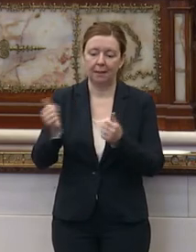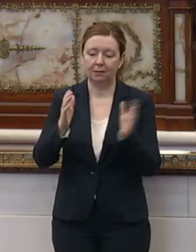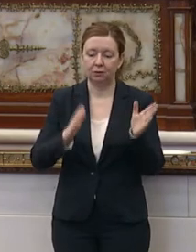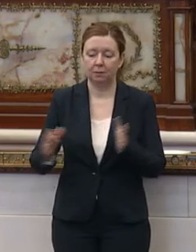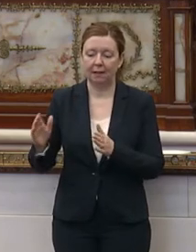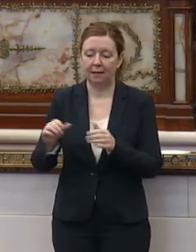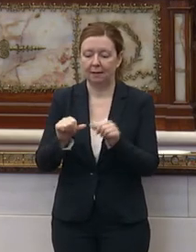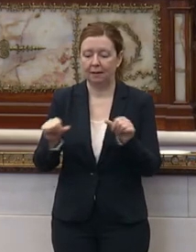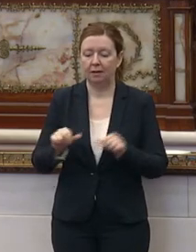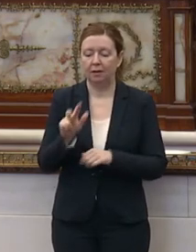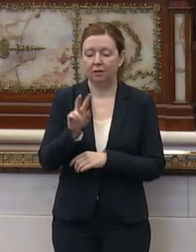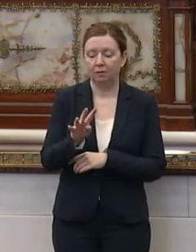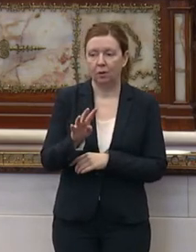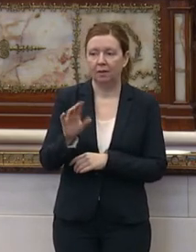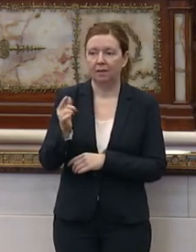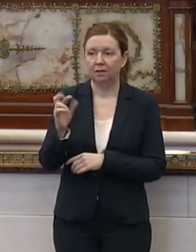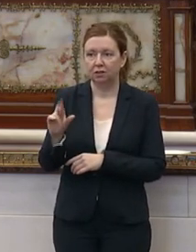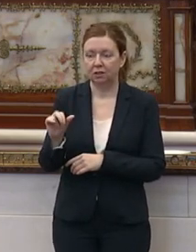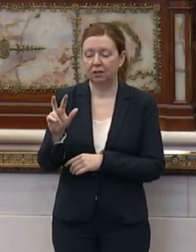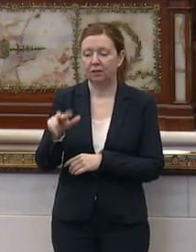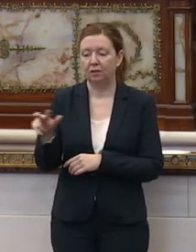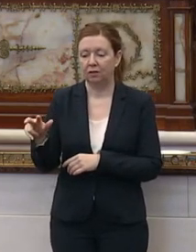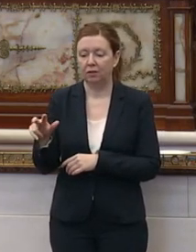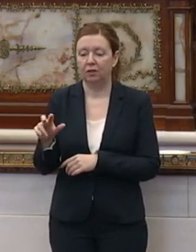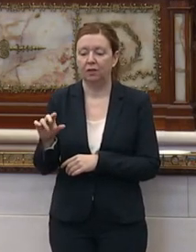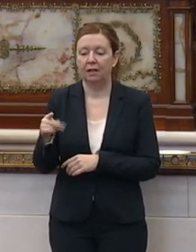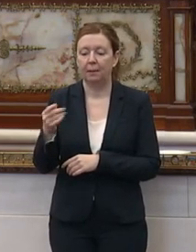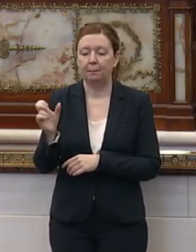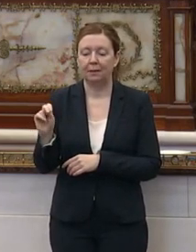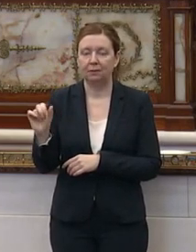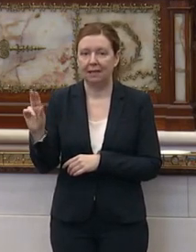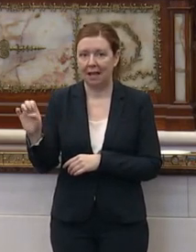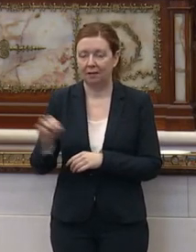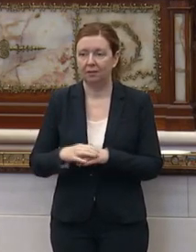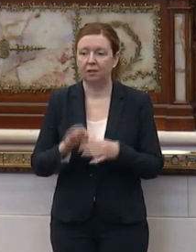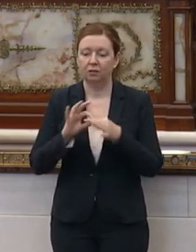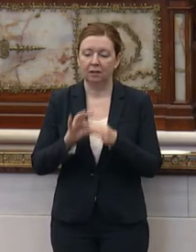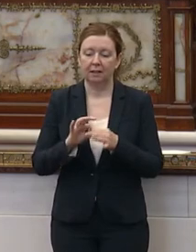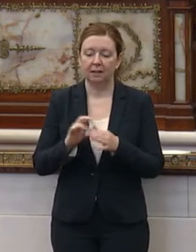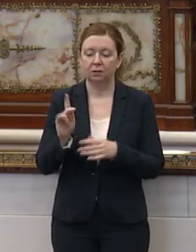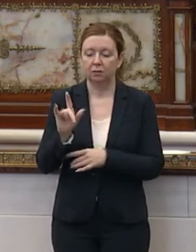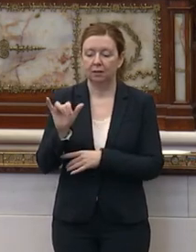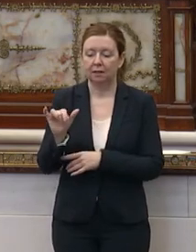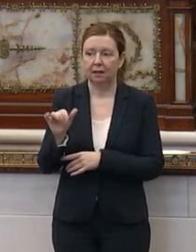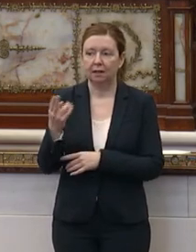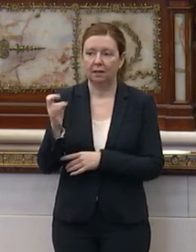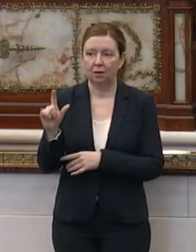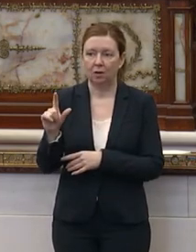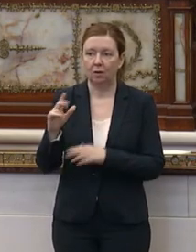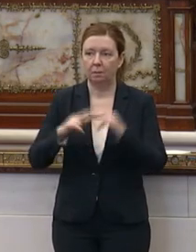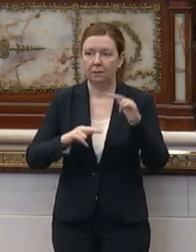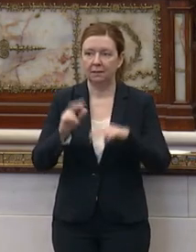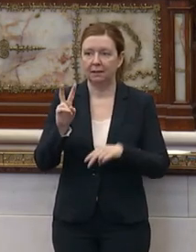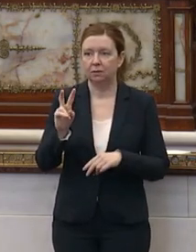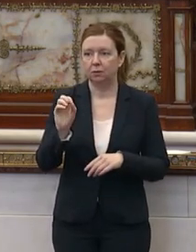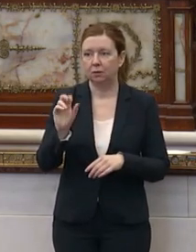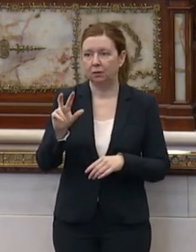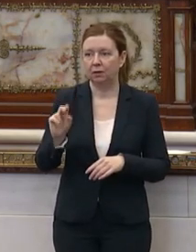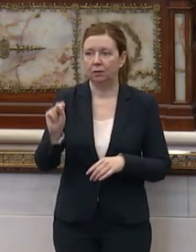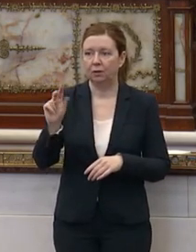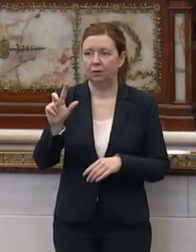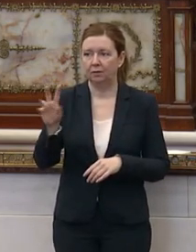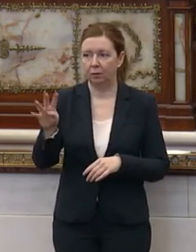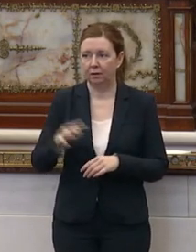area bounded by 34th Street, Cherry Street, 33rd Street, and Powelton Avenue related to the Kelly Hall Building at 203 North